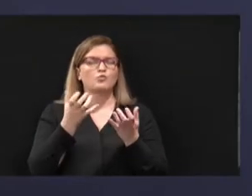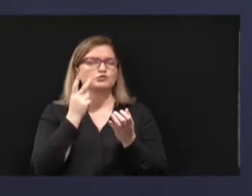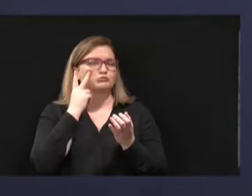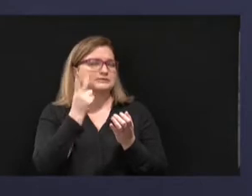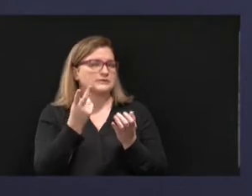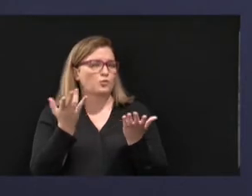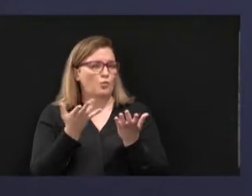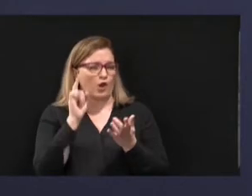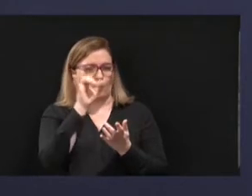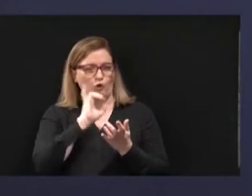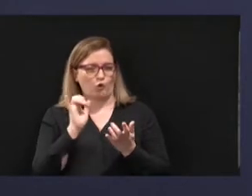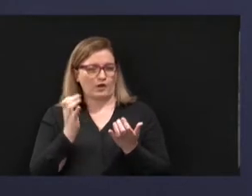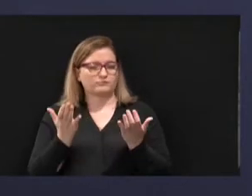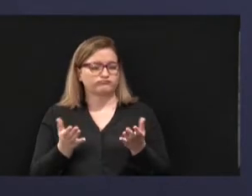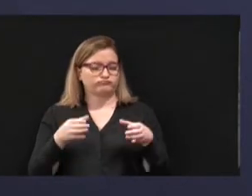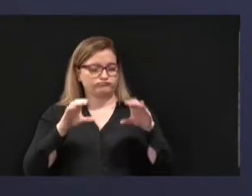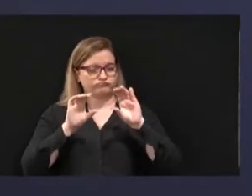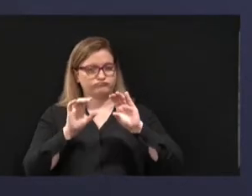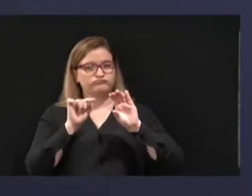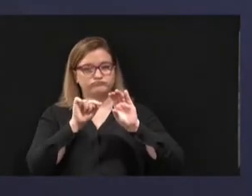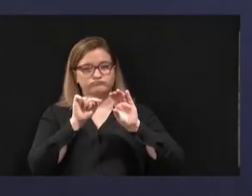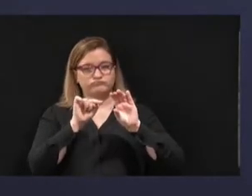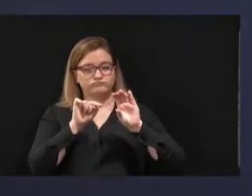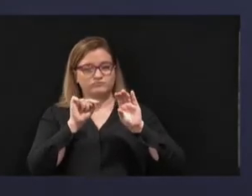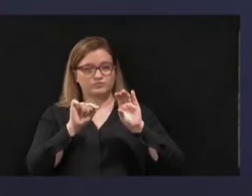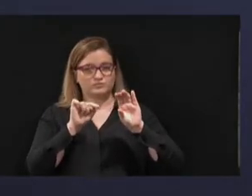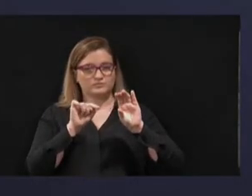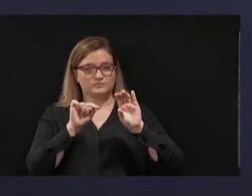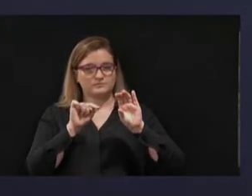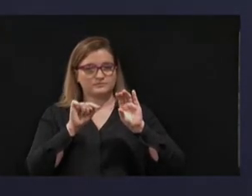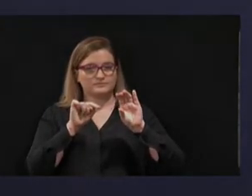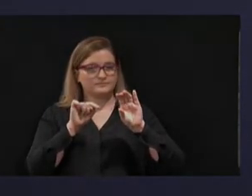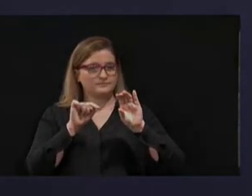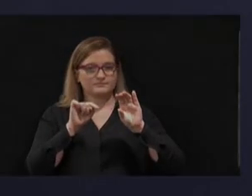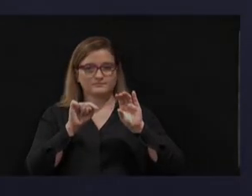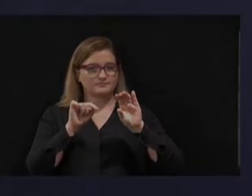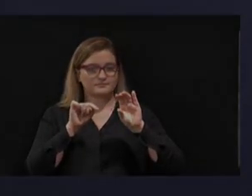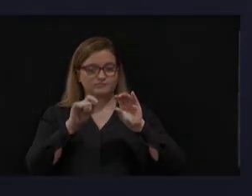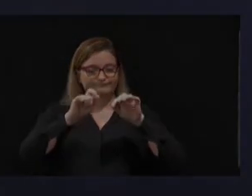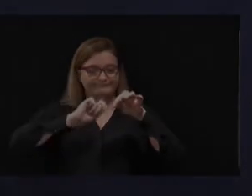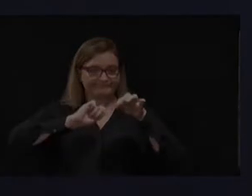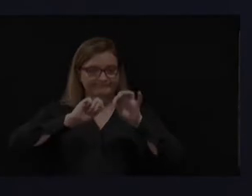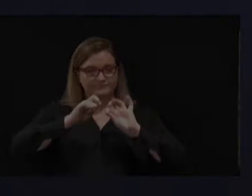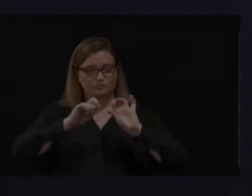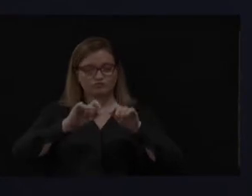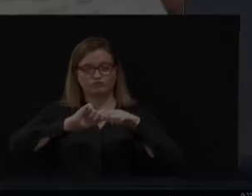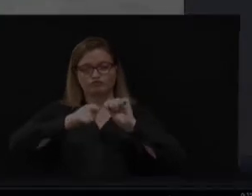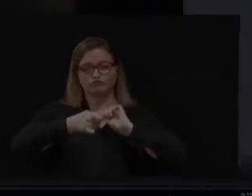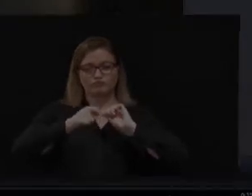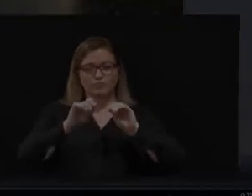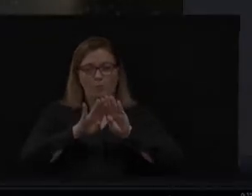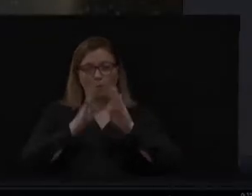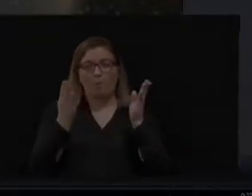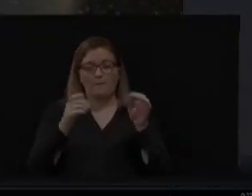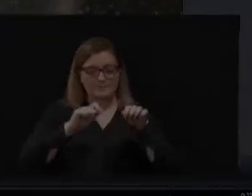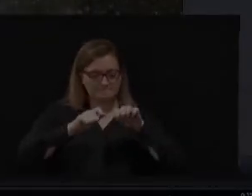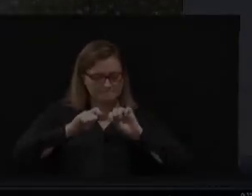like. So take this picture deck, get it unwrapped and stick it in a rubber band.